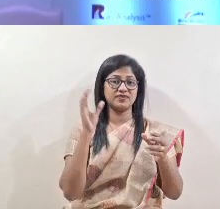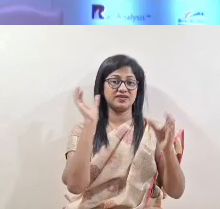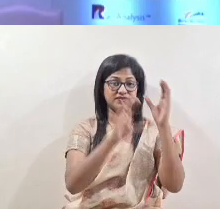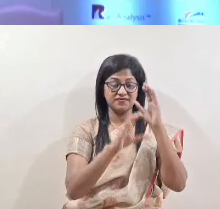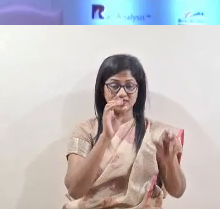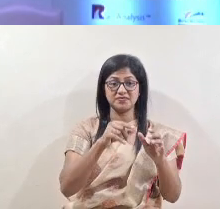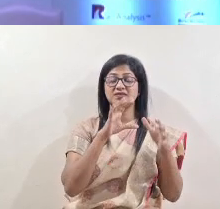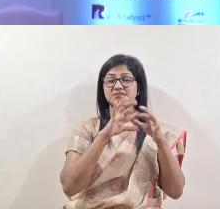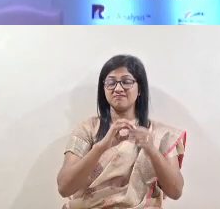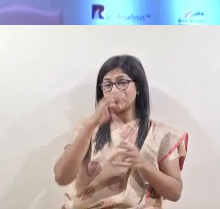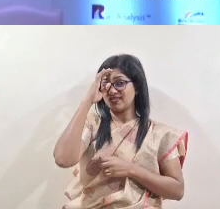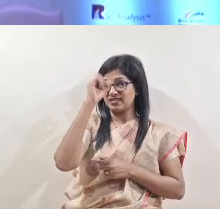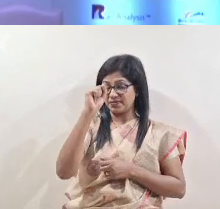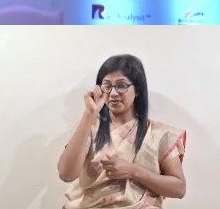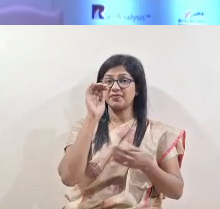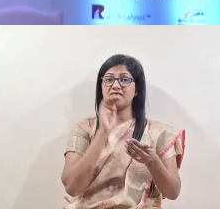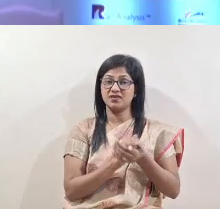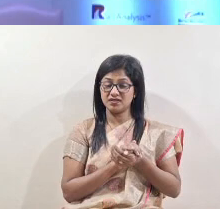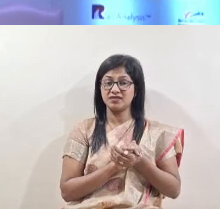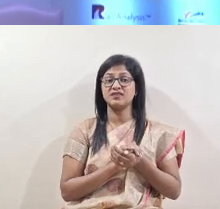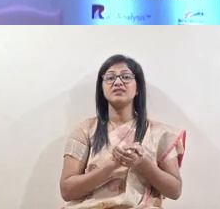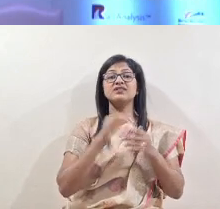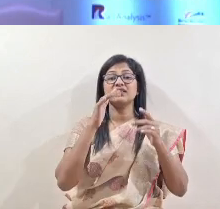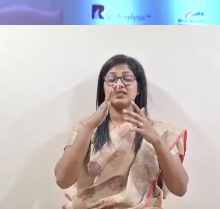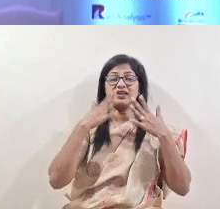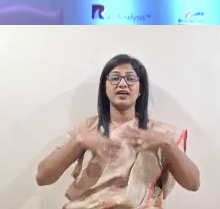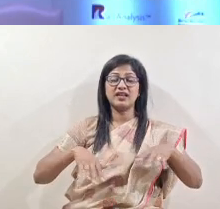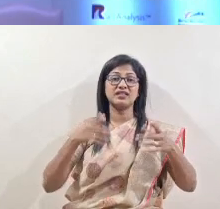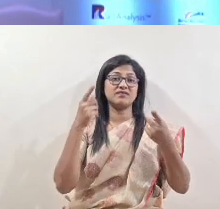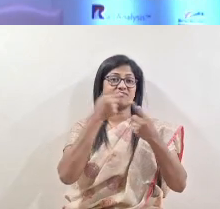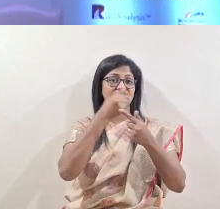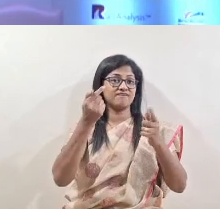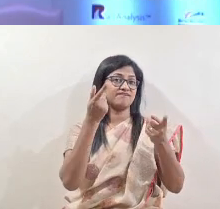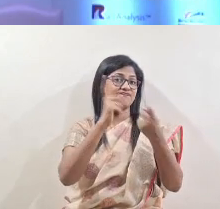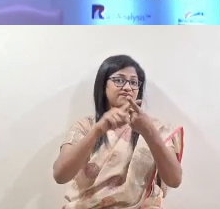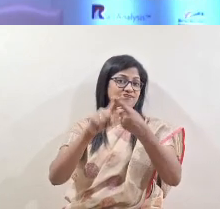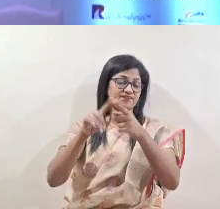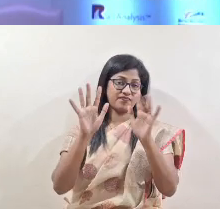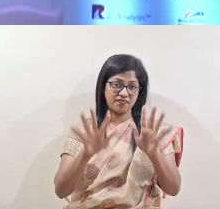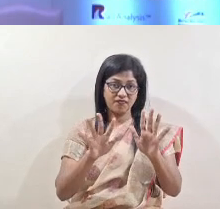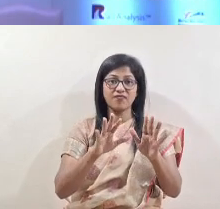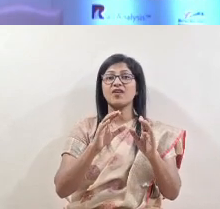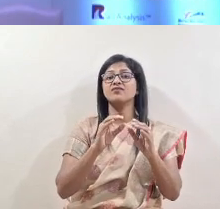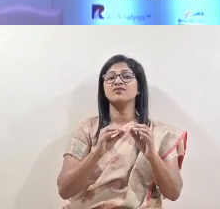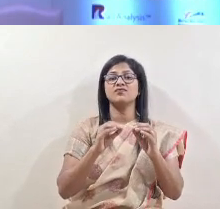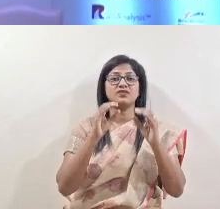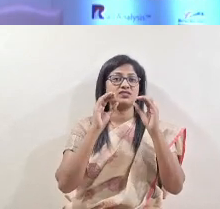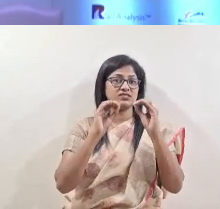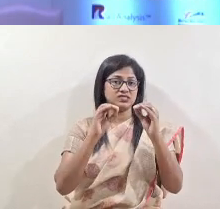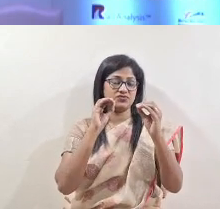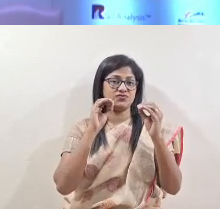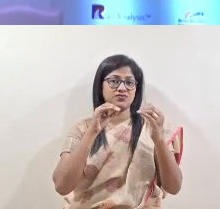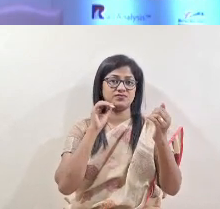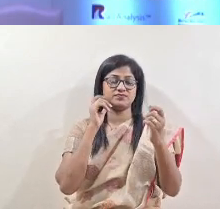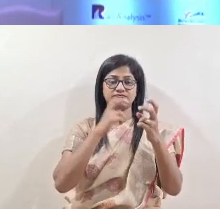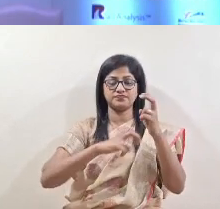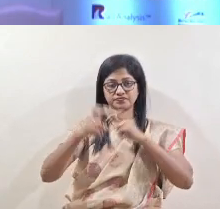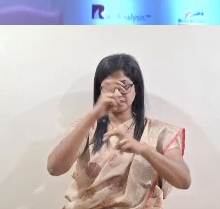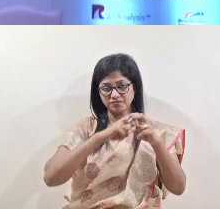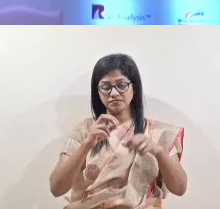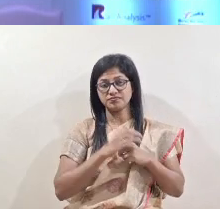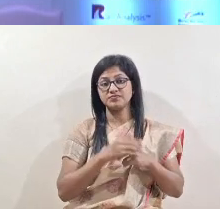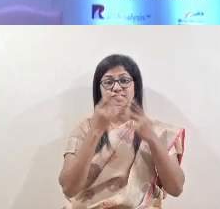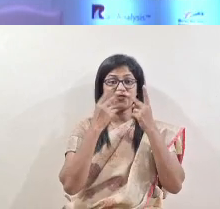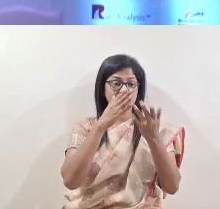should keep in mind the negative health impacts of the road transport. Now let's take a look